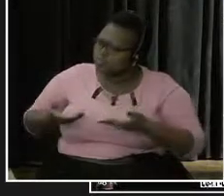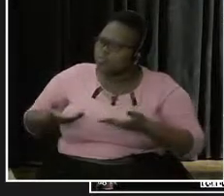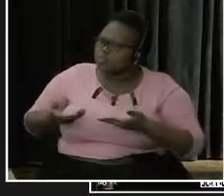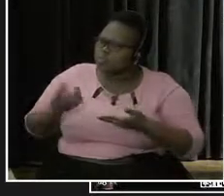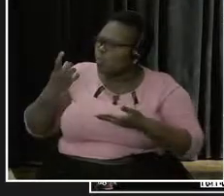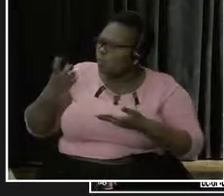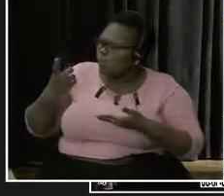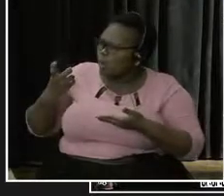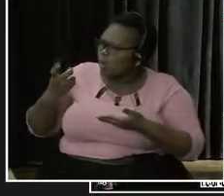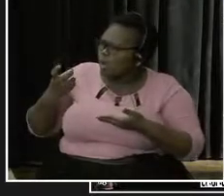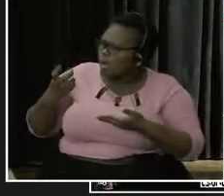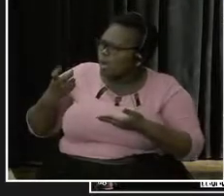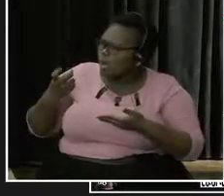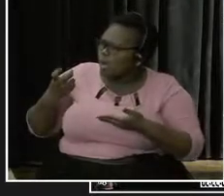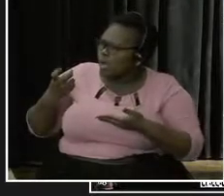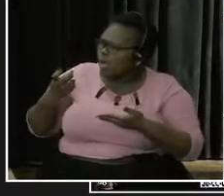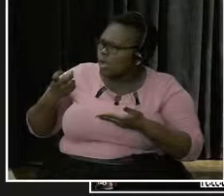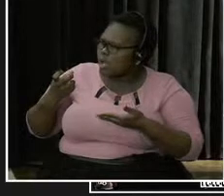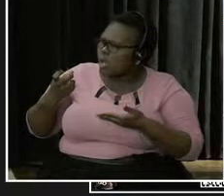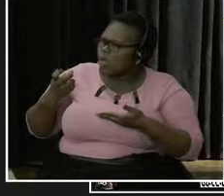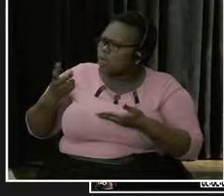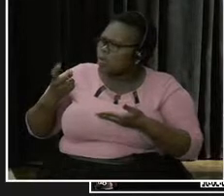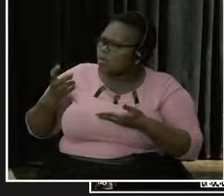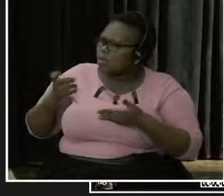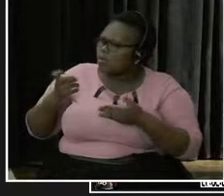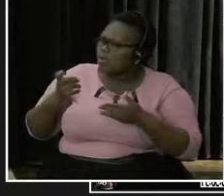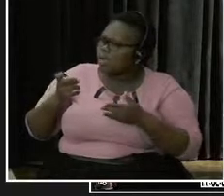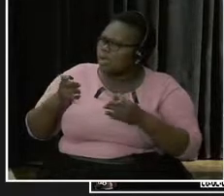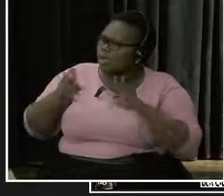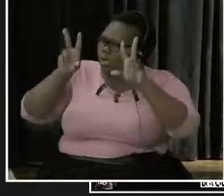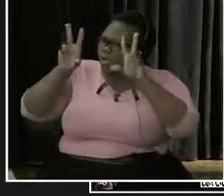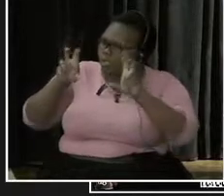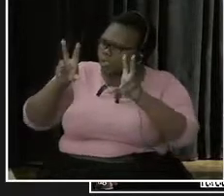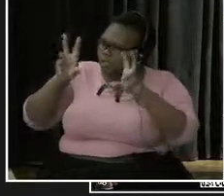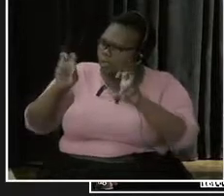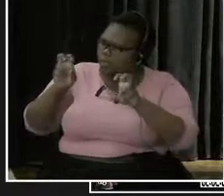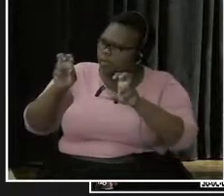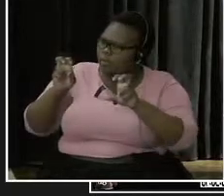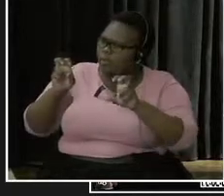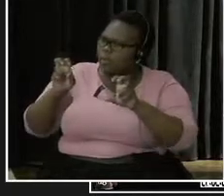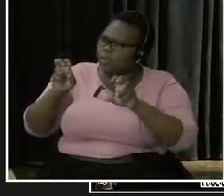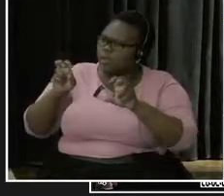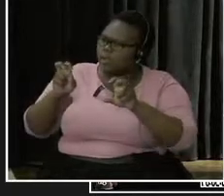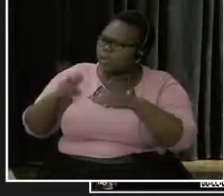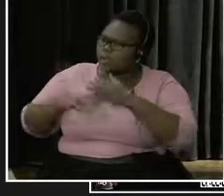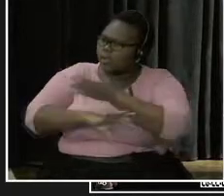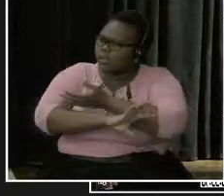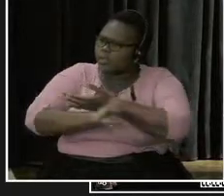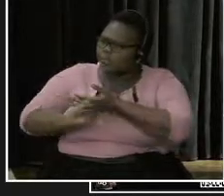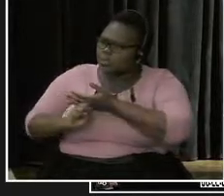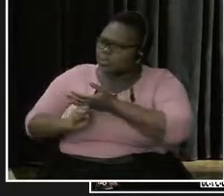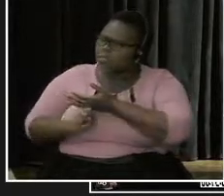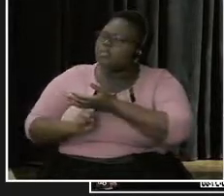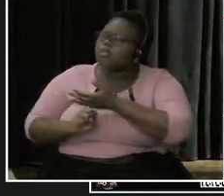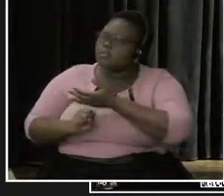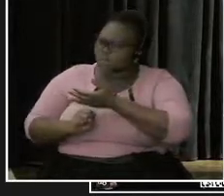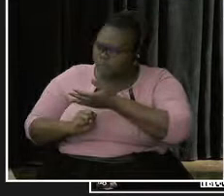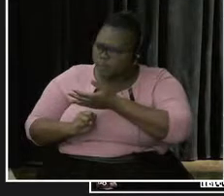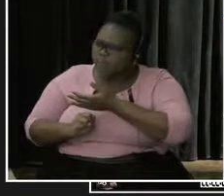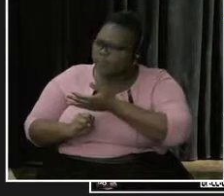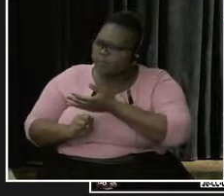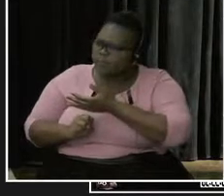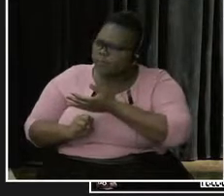our outstanding items a civil unrest. You know, one kind of leads into the other, and that is